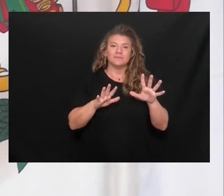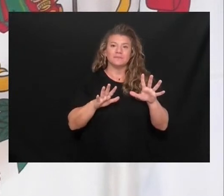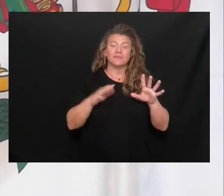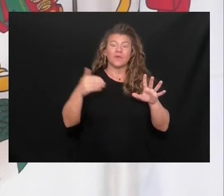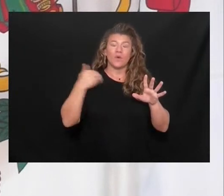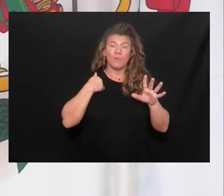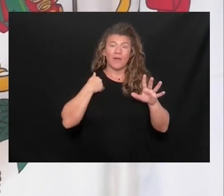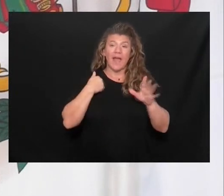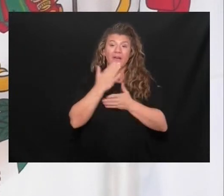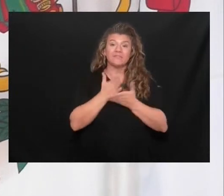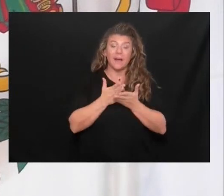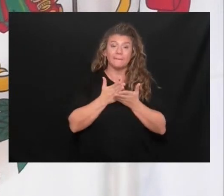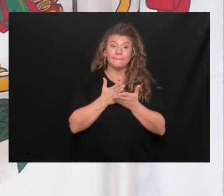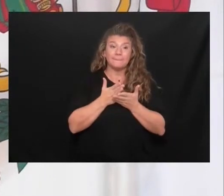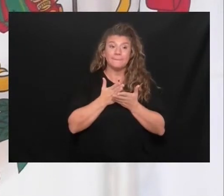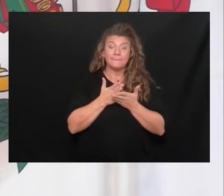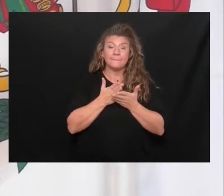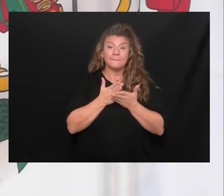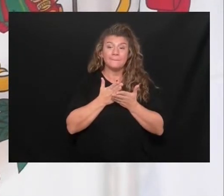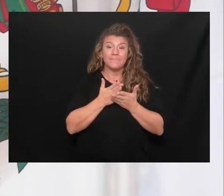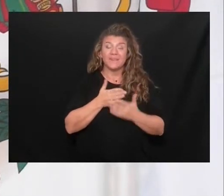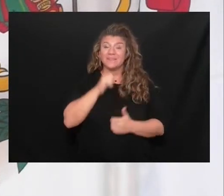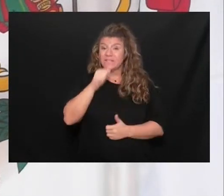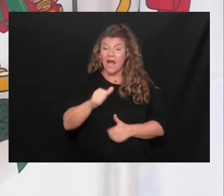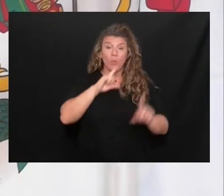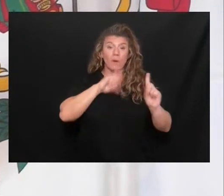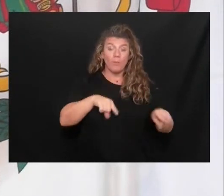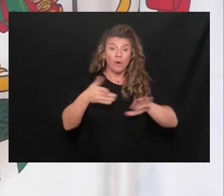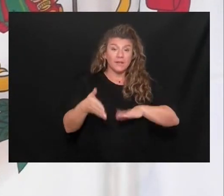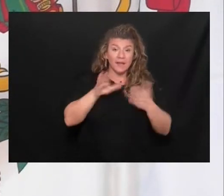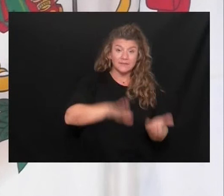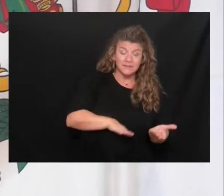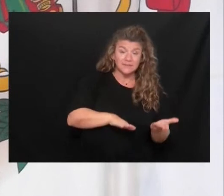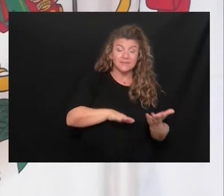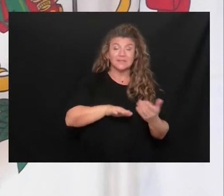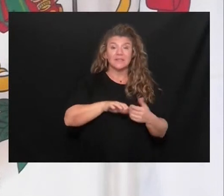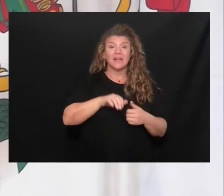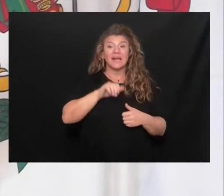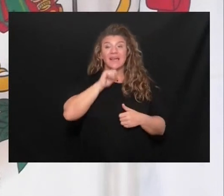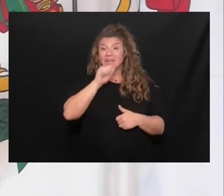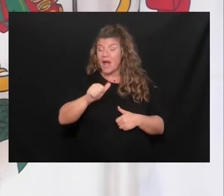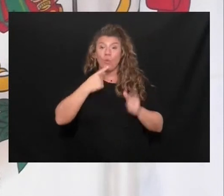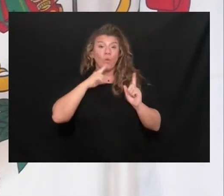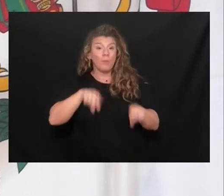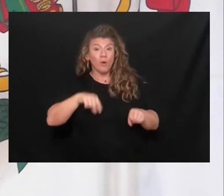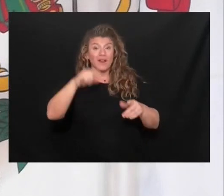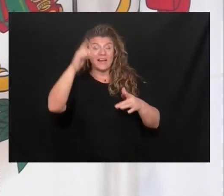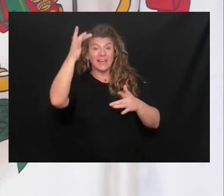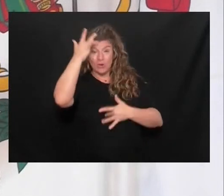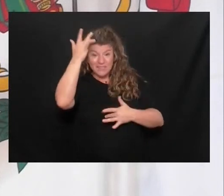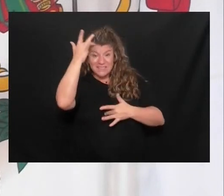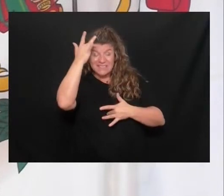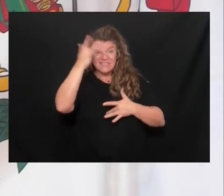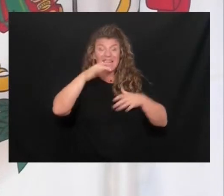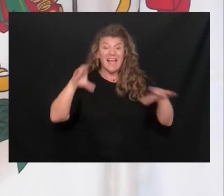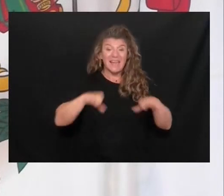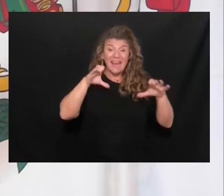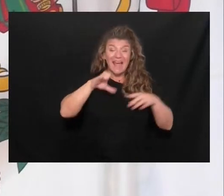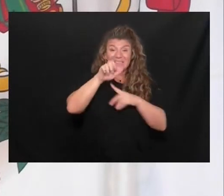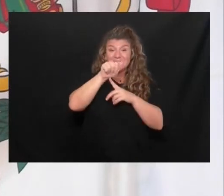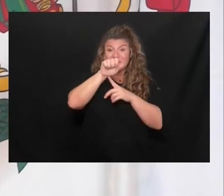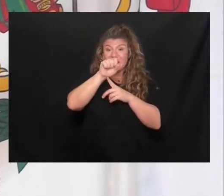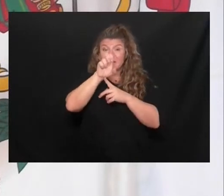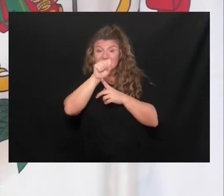We've got some unreported deaths and unreported illnesses, and active cases that